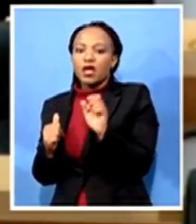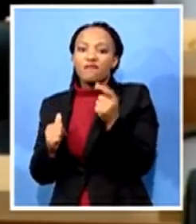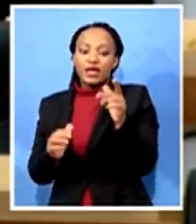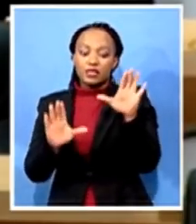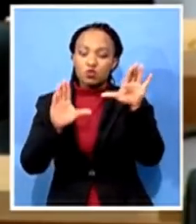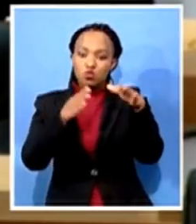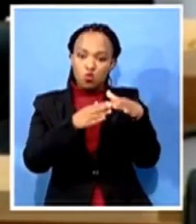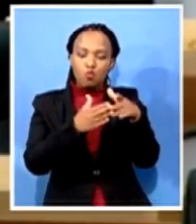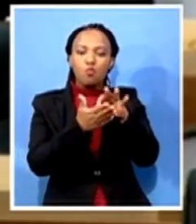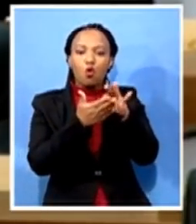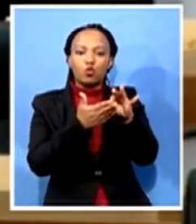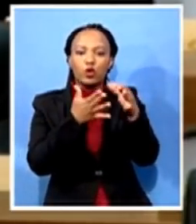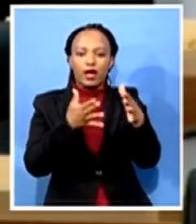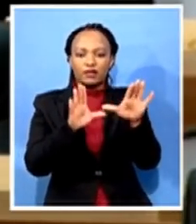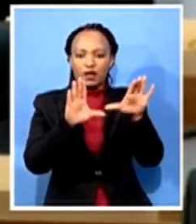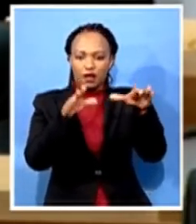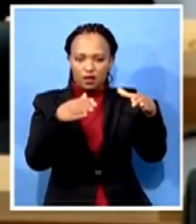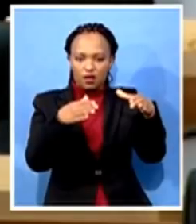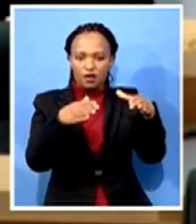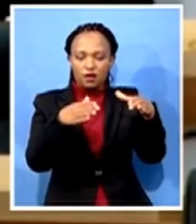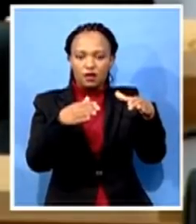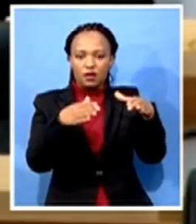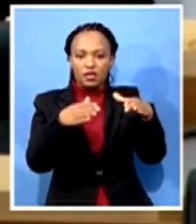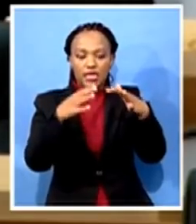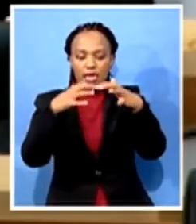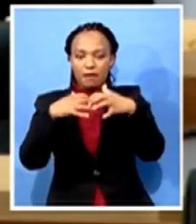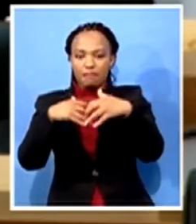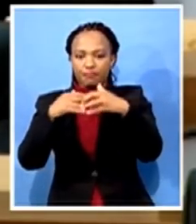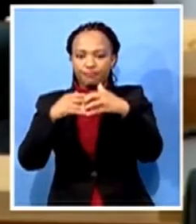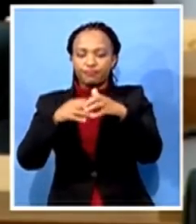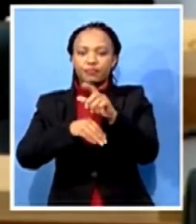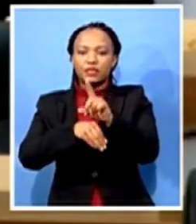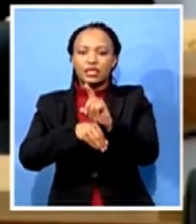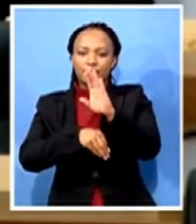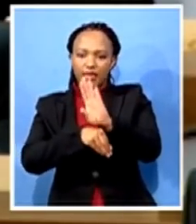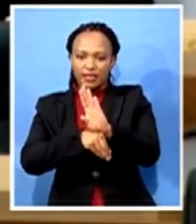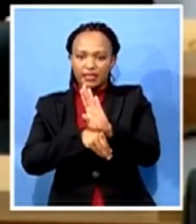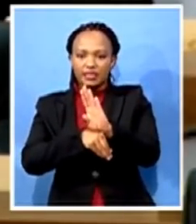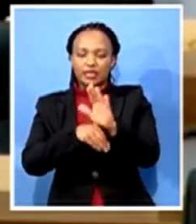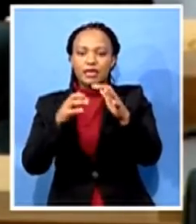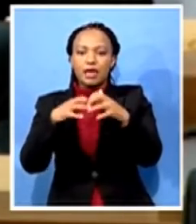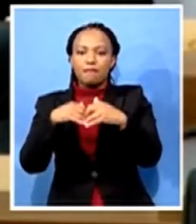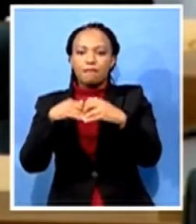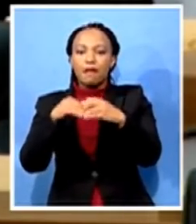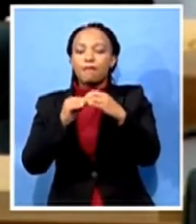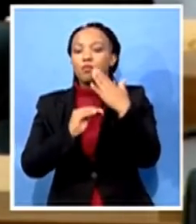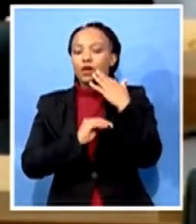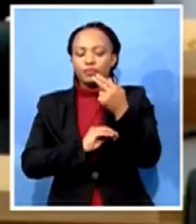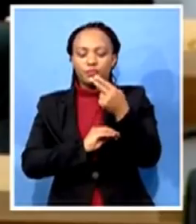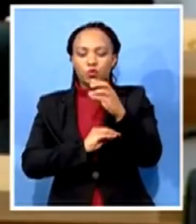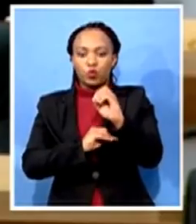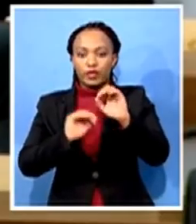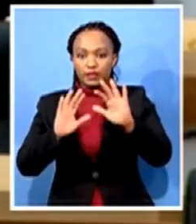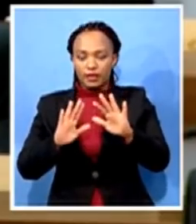that formed this new database that was established in 2010 would have been the